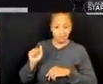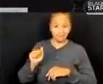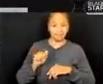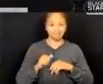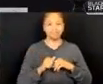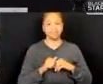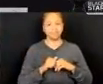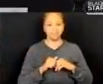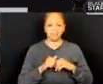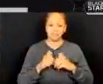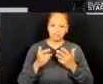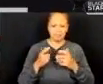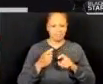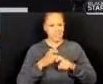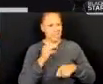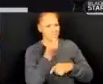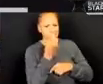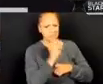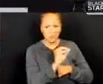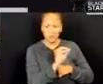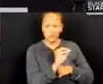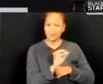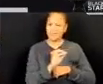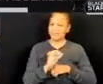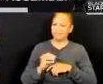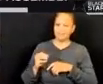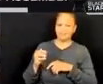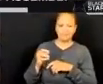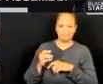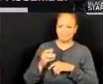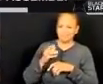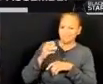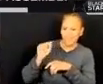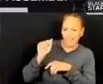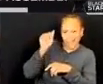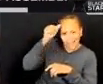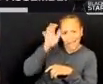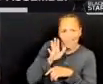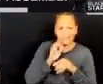Alaska to Arkansas, and we ain't going nowhere.